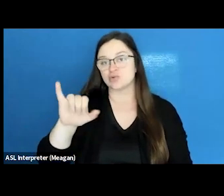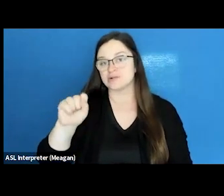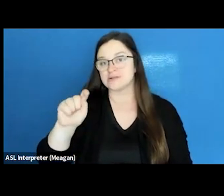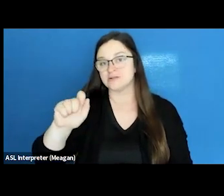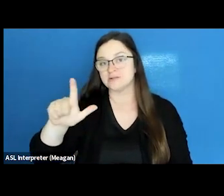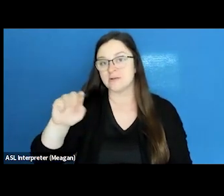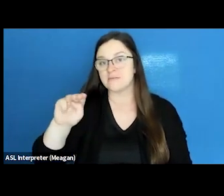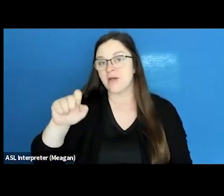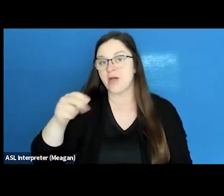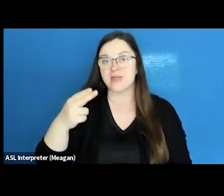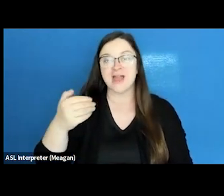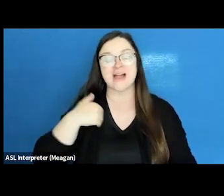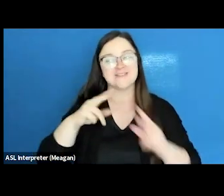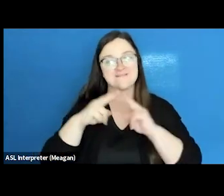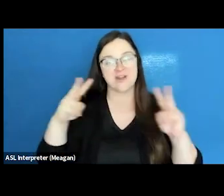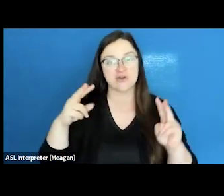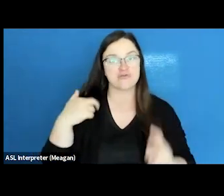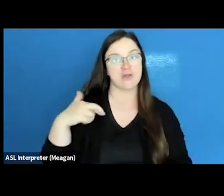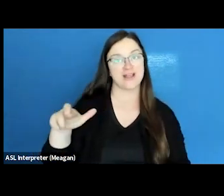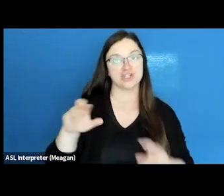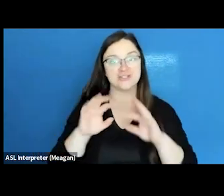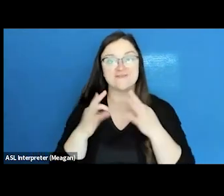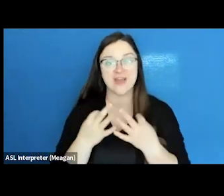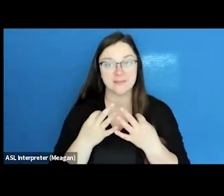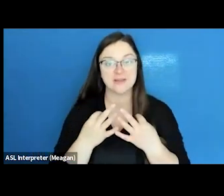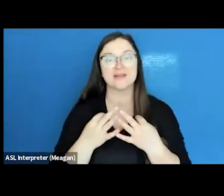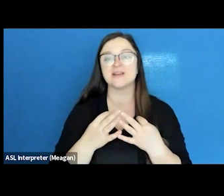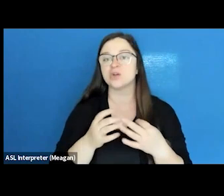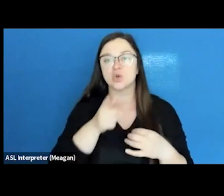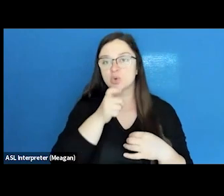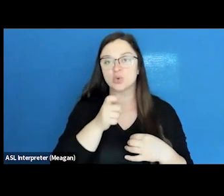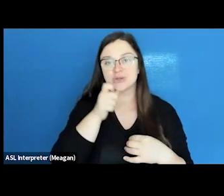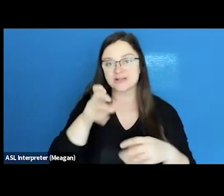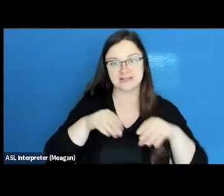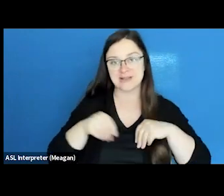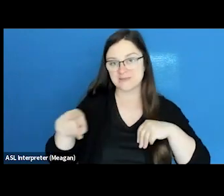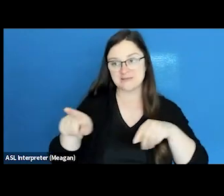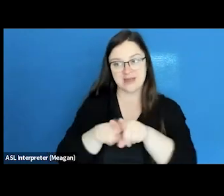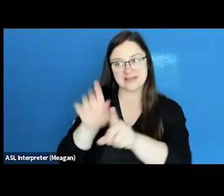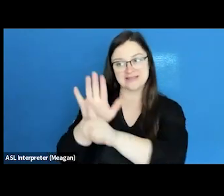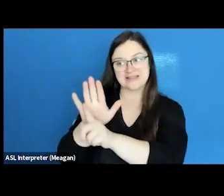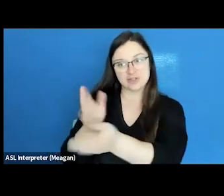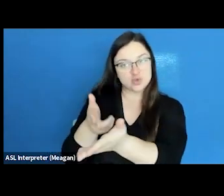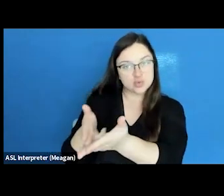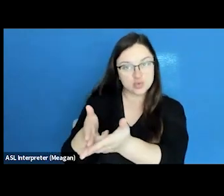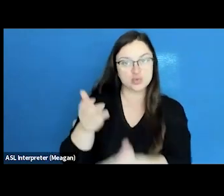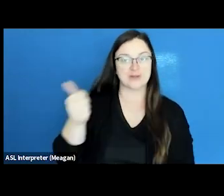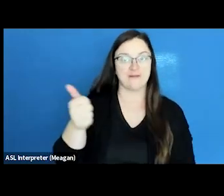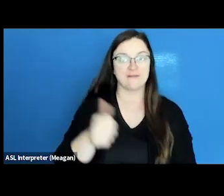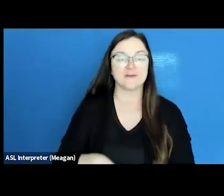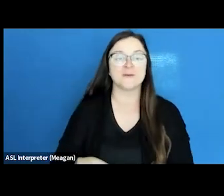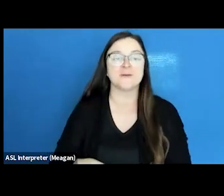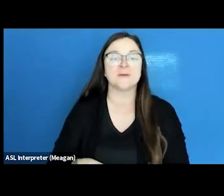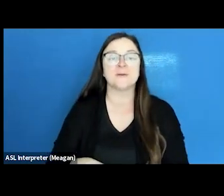has a very religious family who does not accept him as his true self and who associates